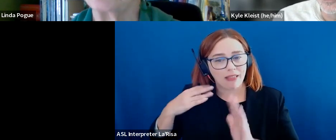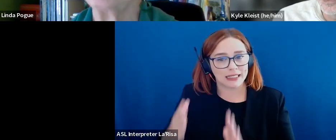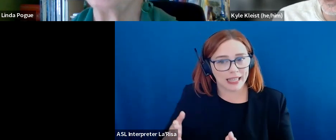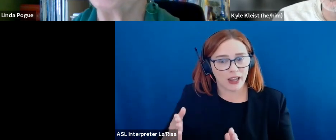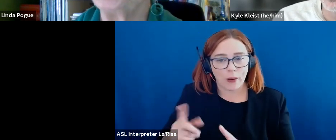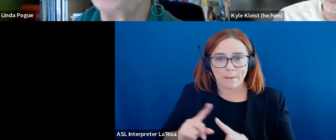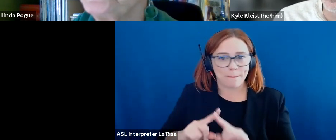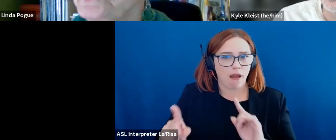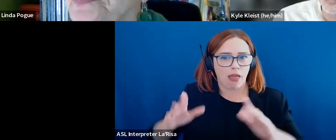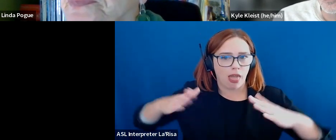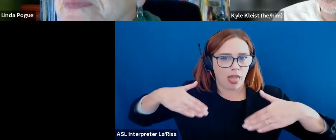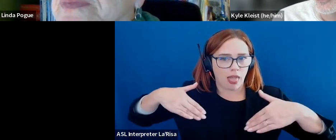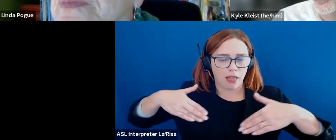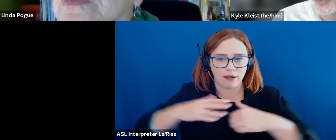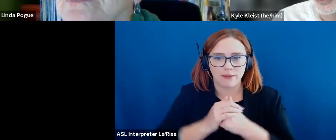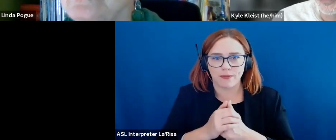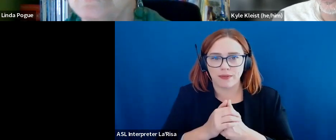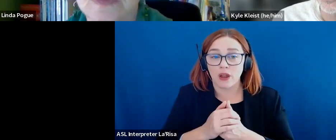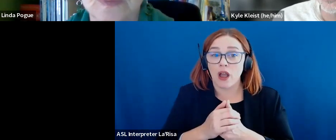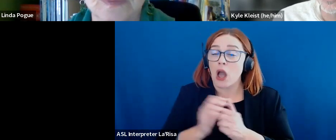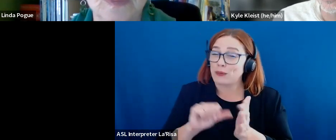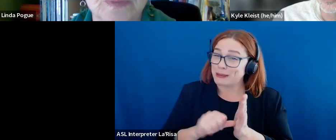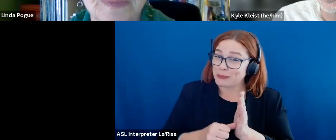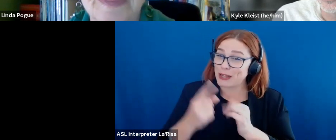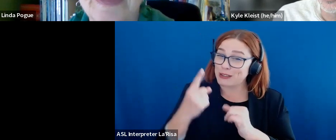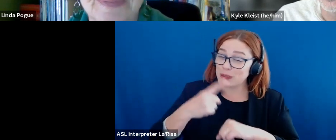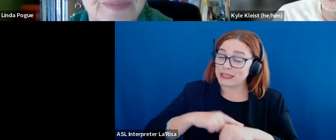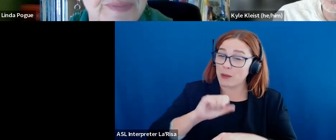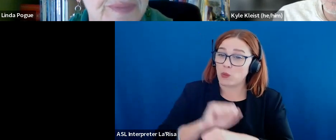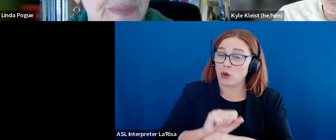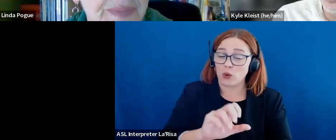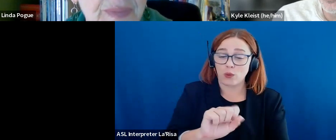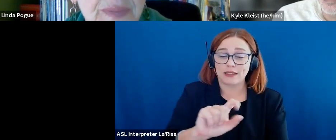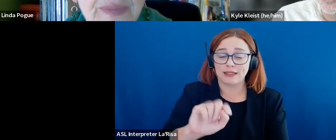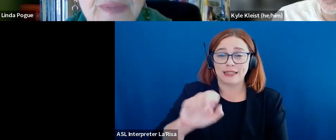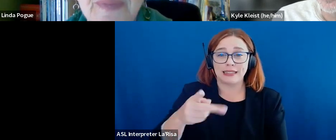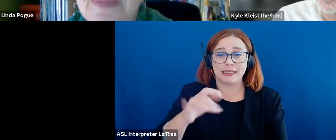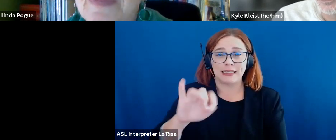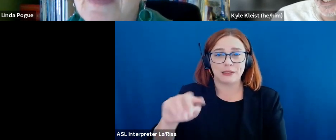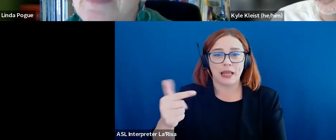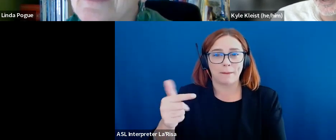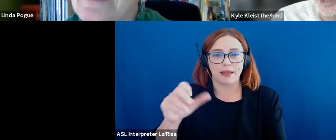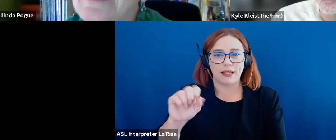me when I was working with Stepping Stones, one of the resources I included earlier is a program